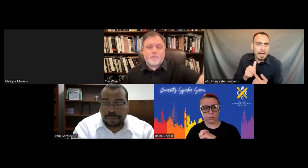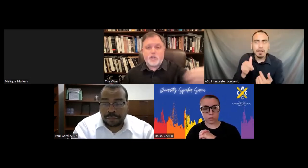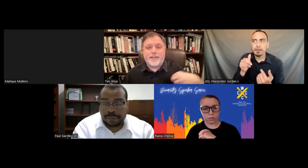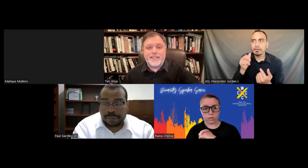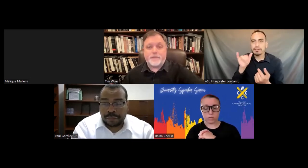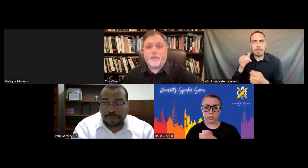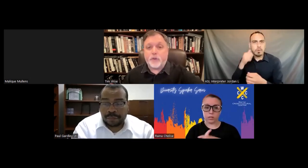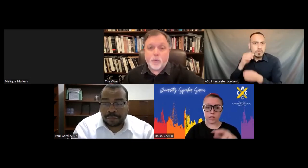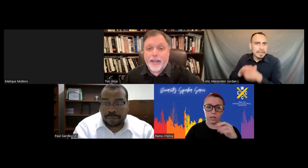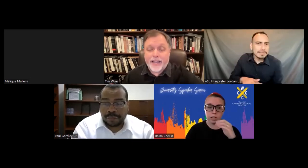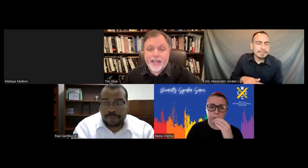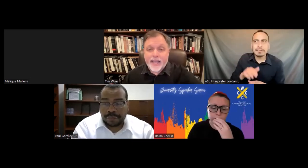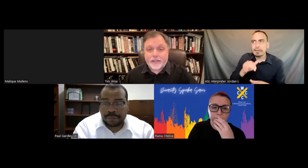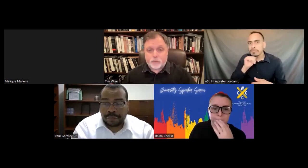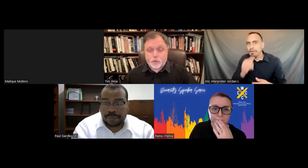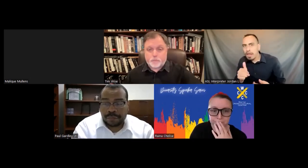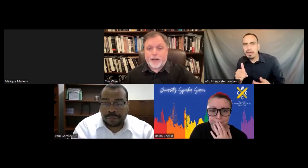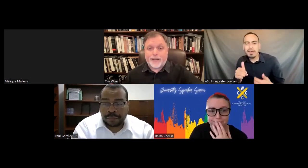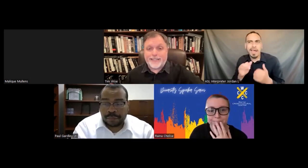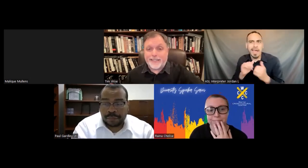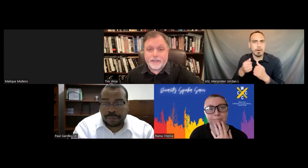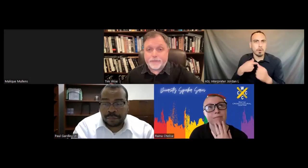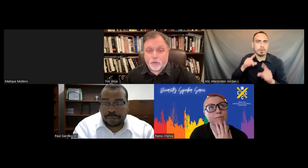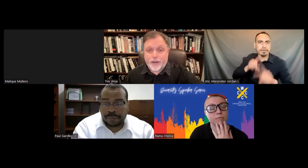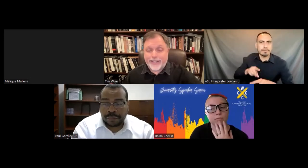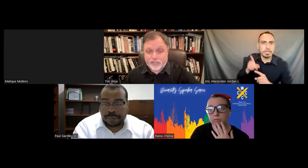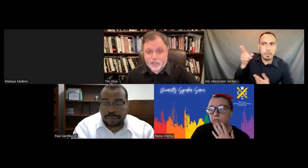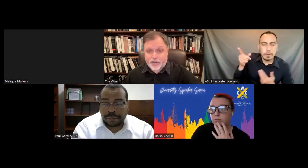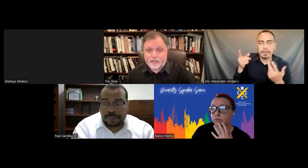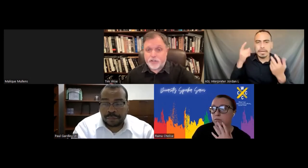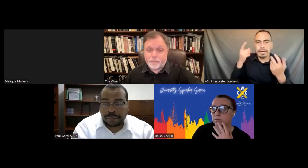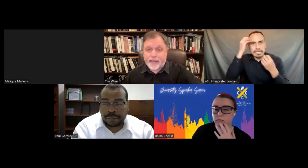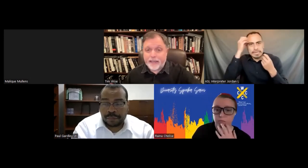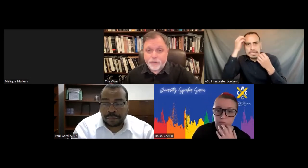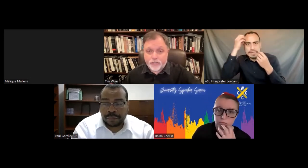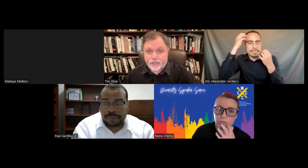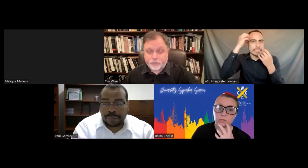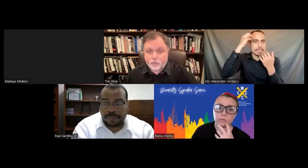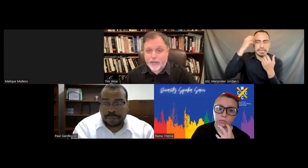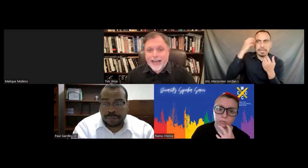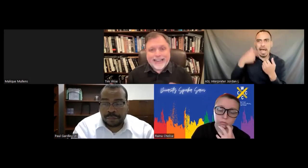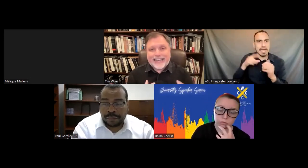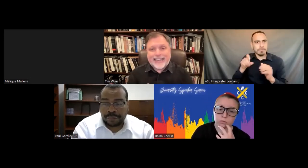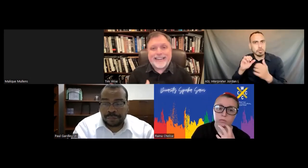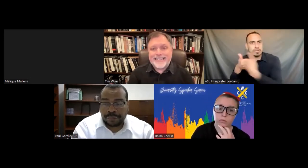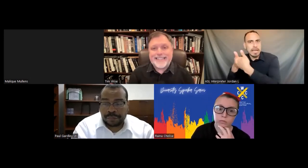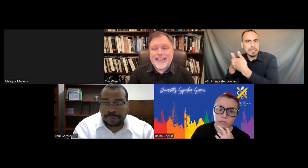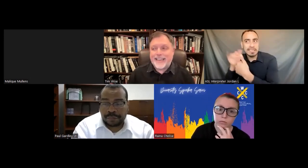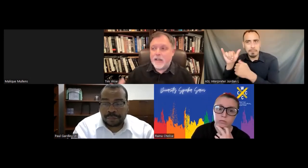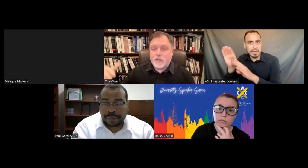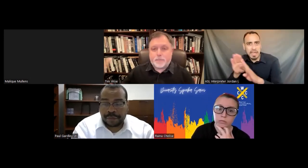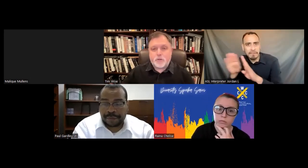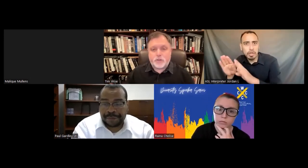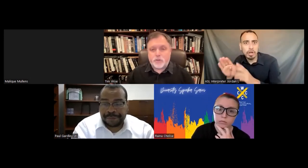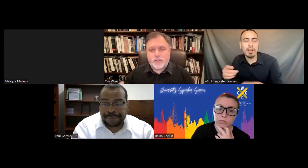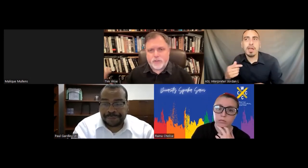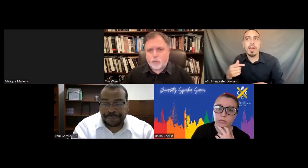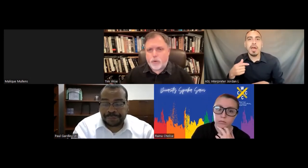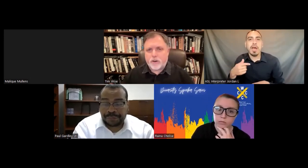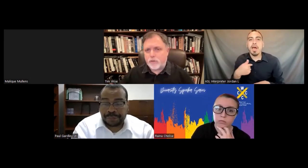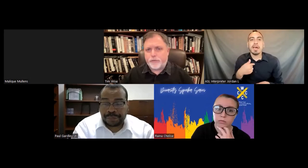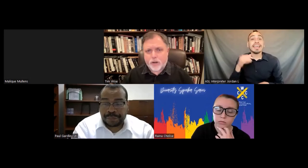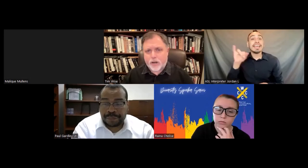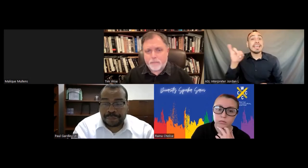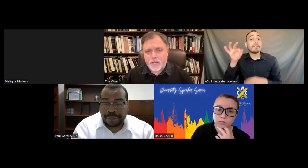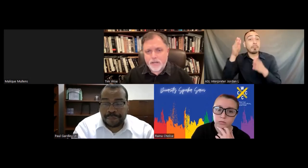step to you in a different way and to respond in a different way and to challenge the behavior in a different way. I cannot say the person who says,